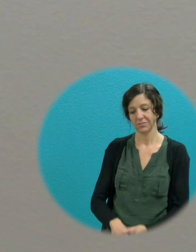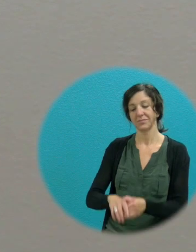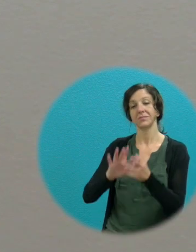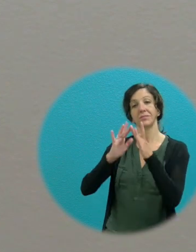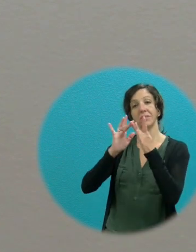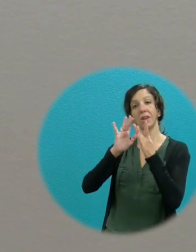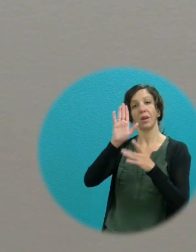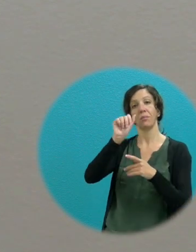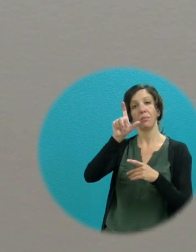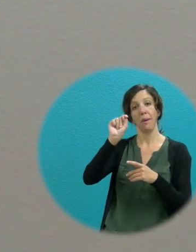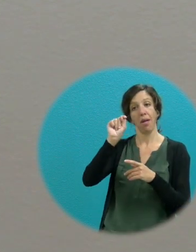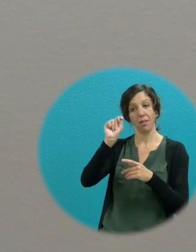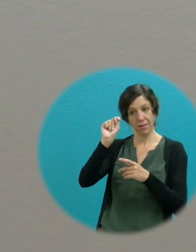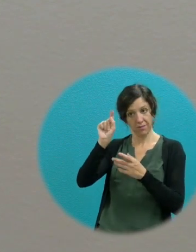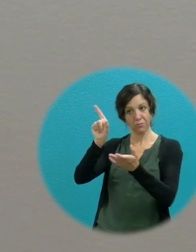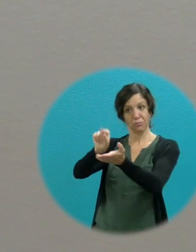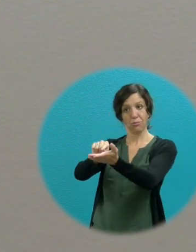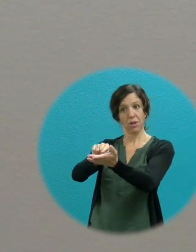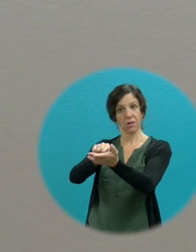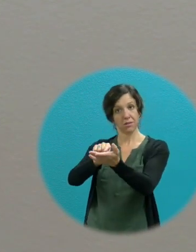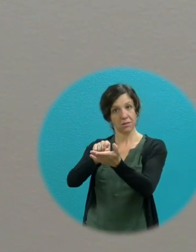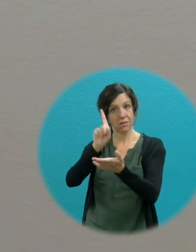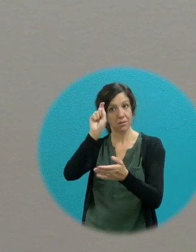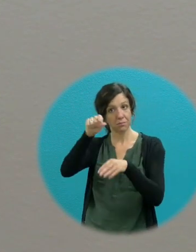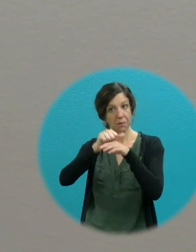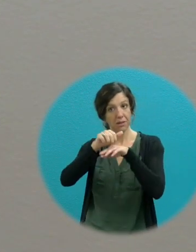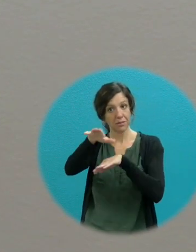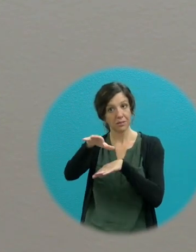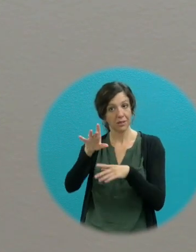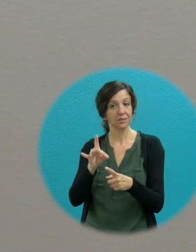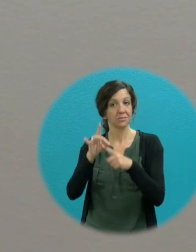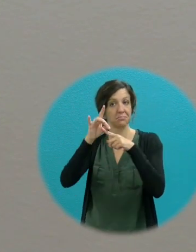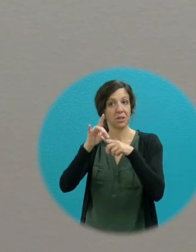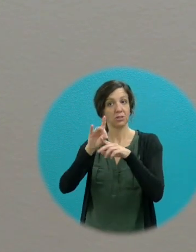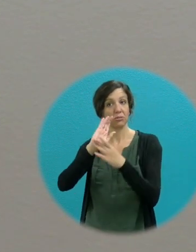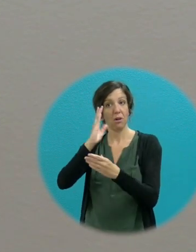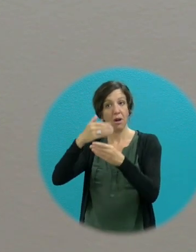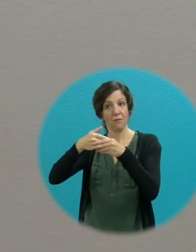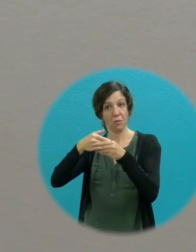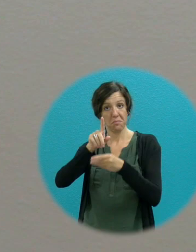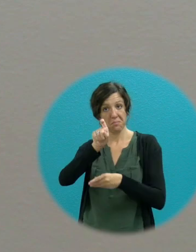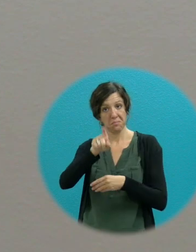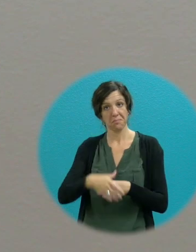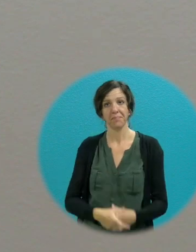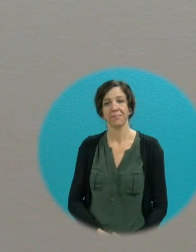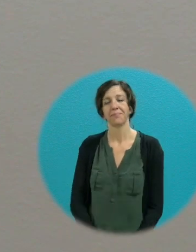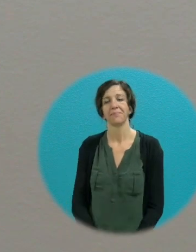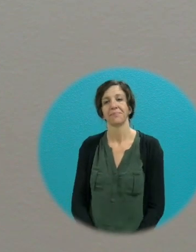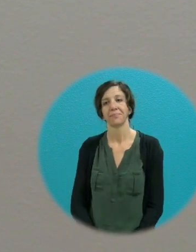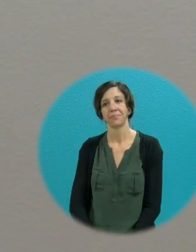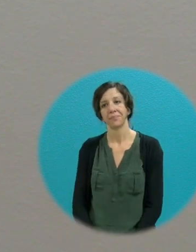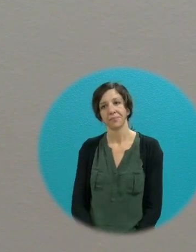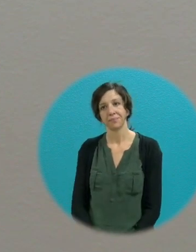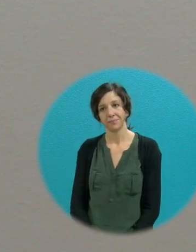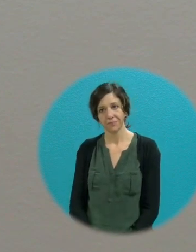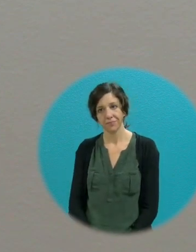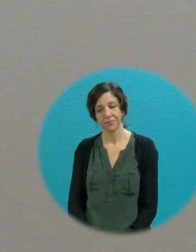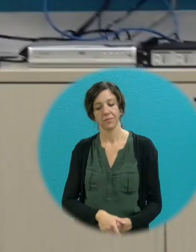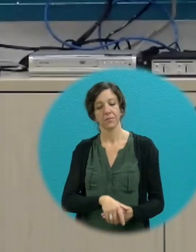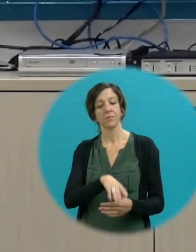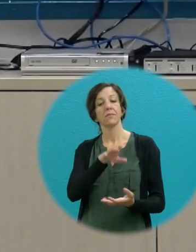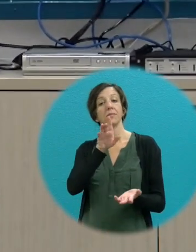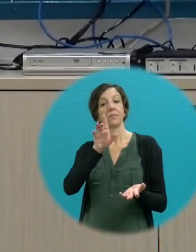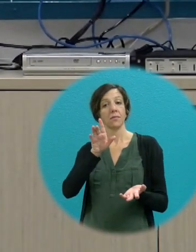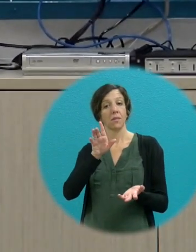Does an accessible ballot sent from the elections office need to be sent back in a special